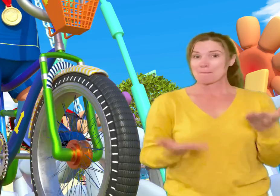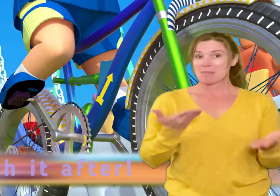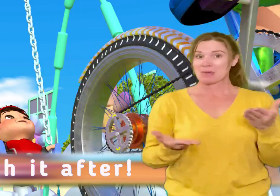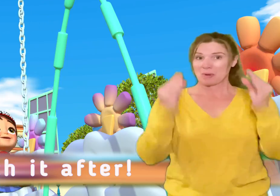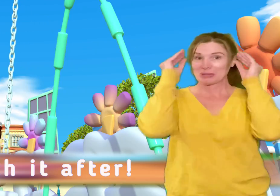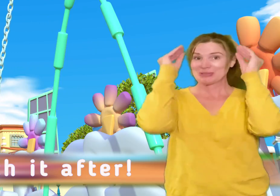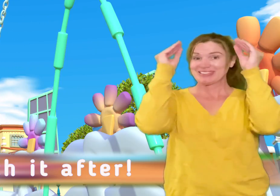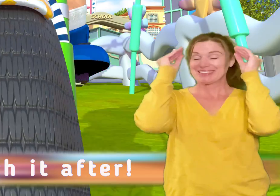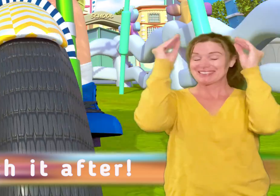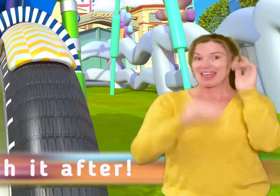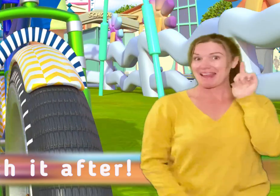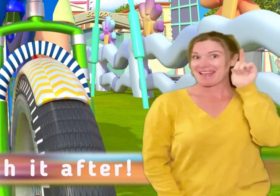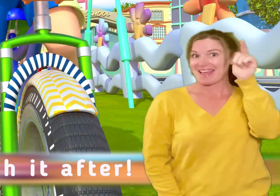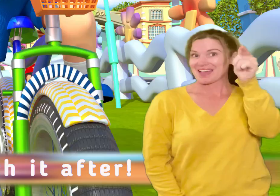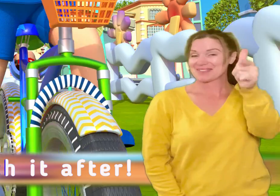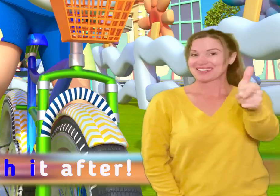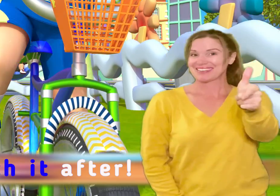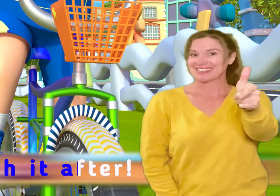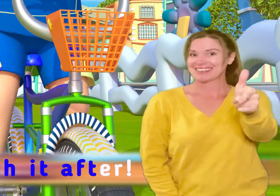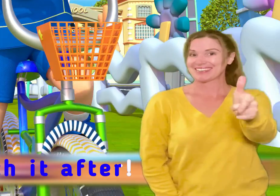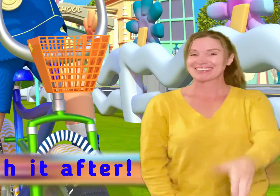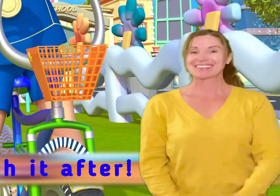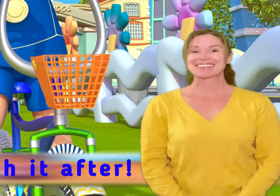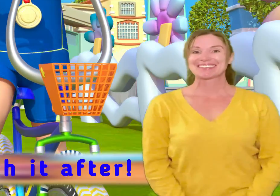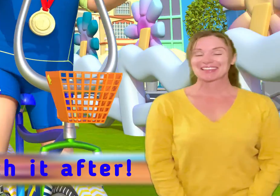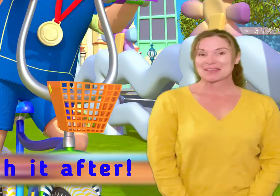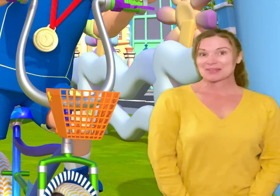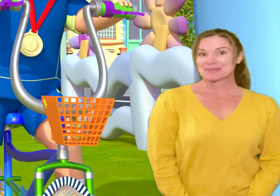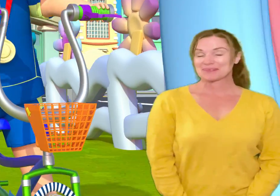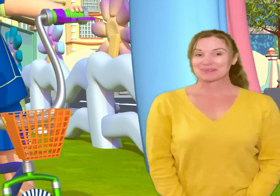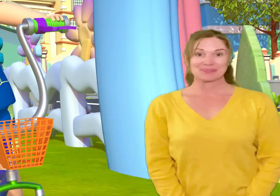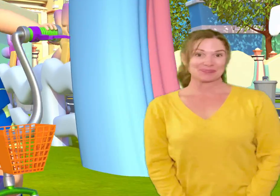after and maybe we'll teach it